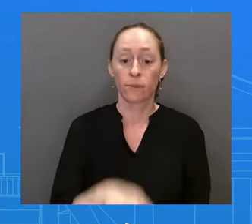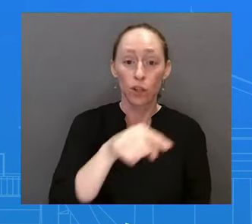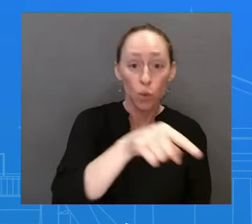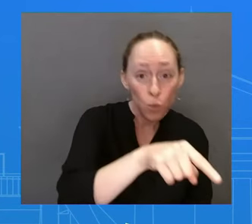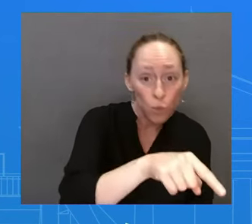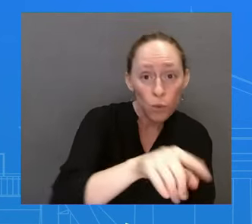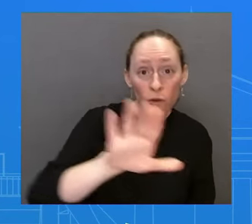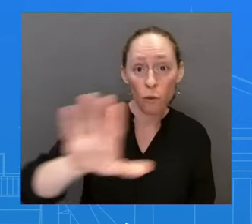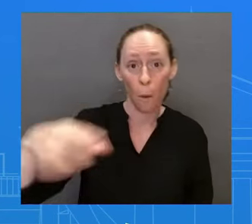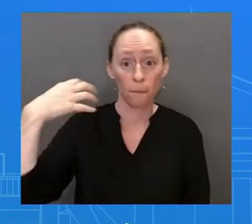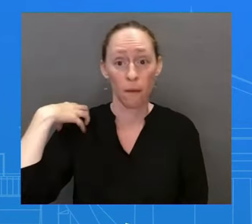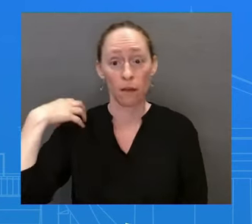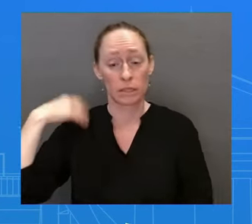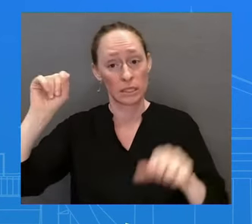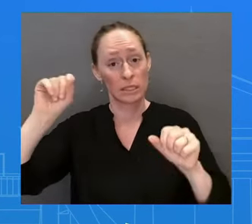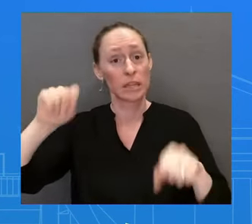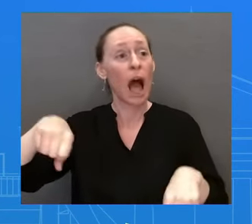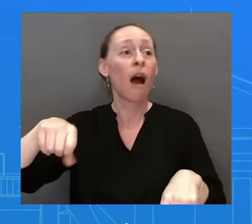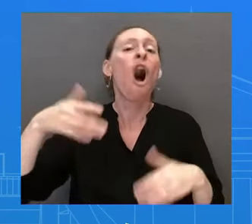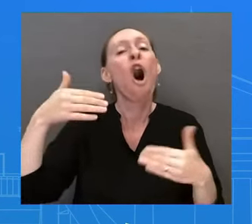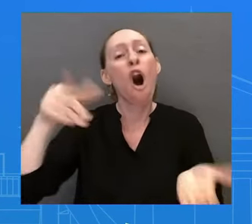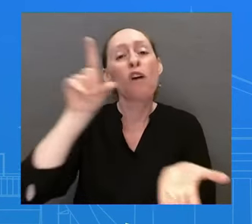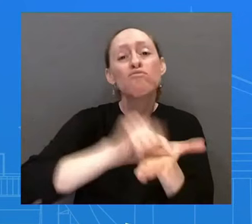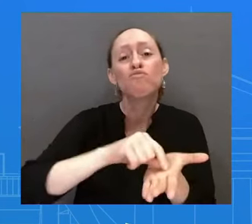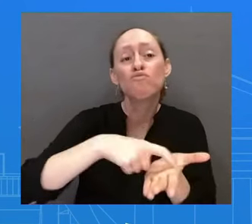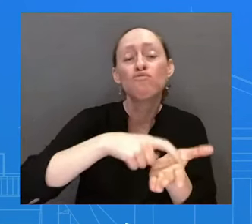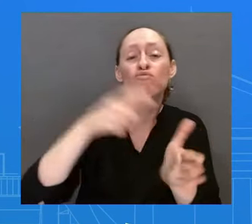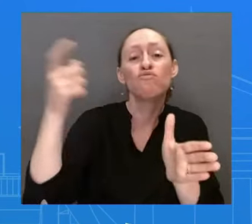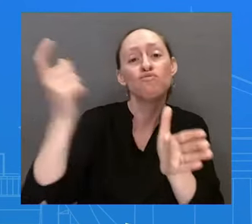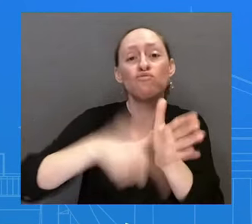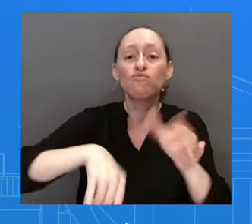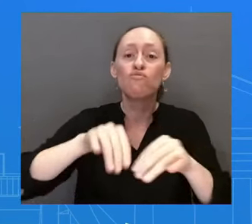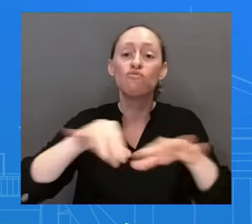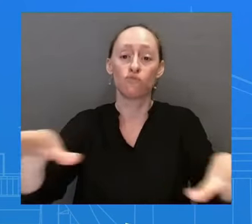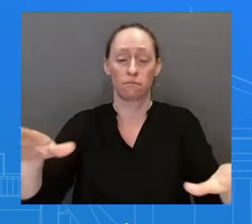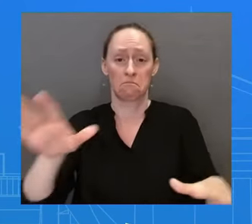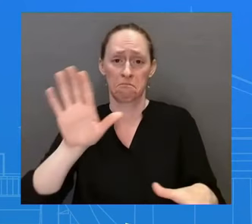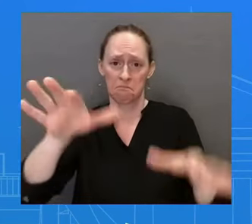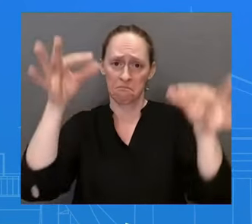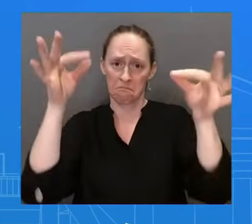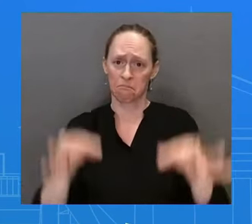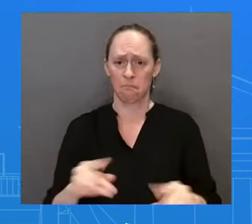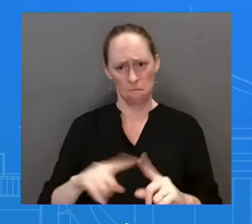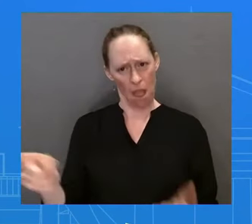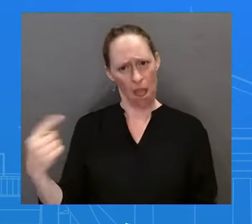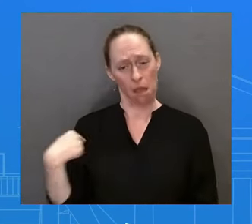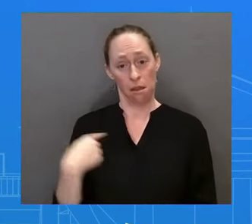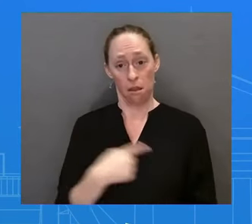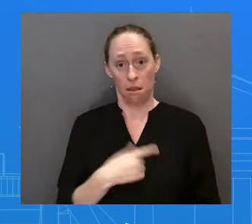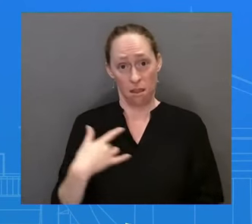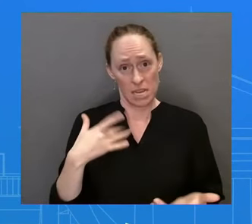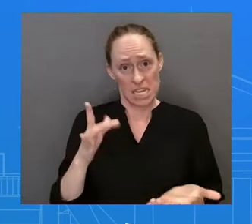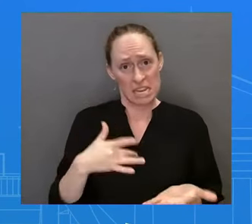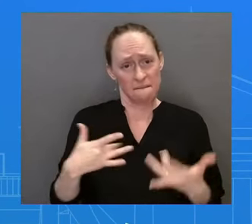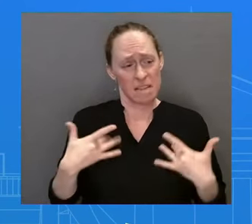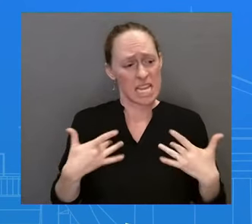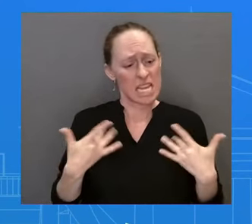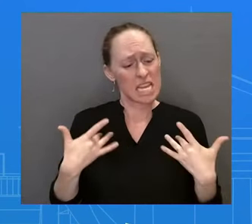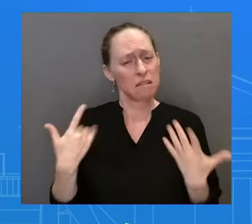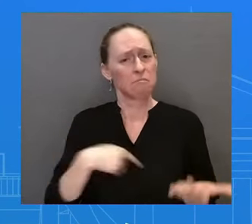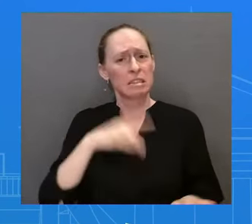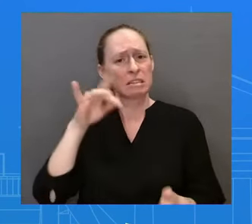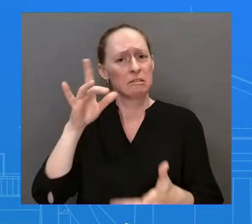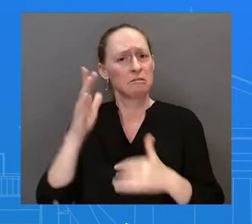that we were as forthcoming as we should have been and could have been in the moment and remain that way right now. Understood. Just on